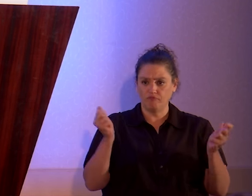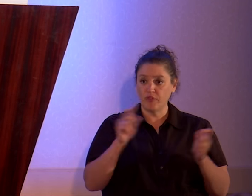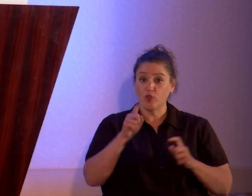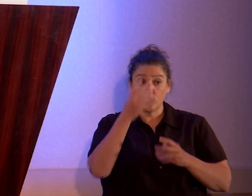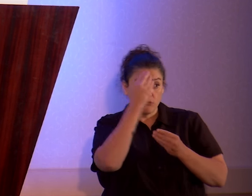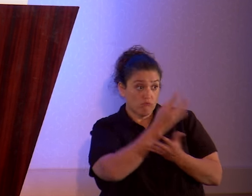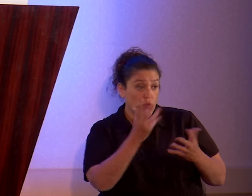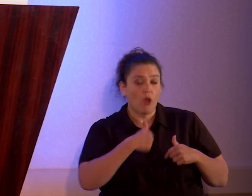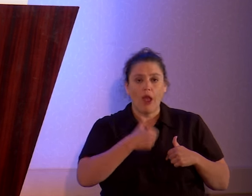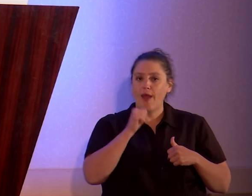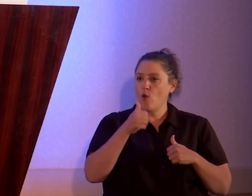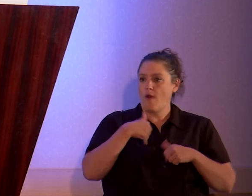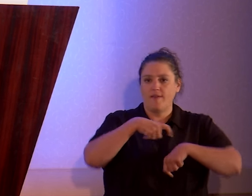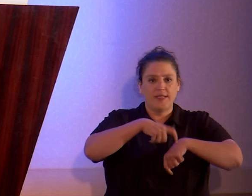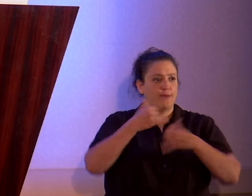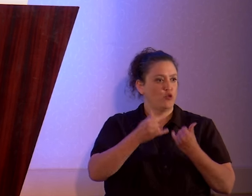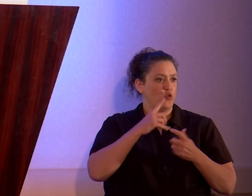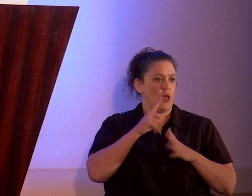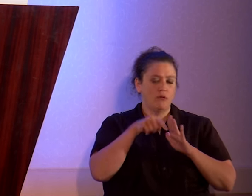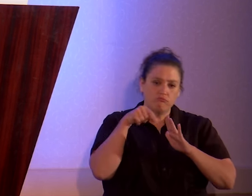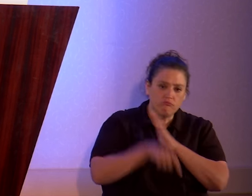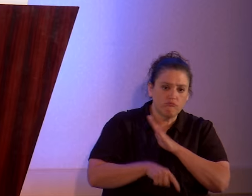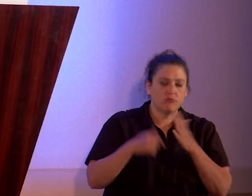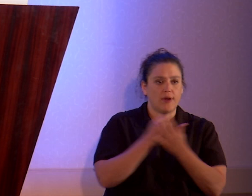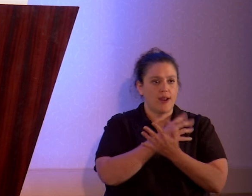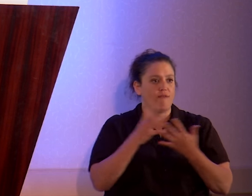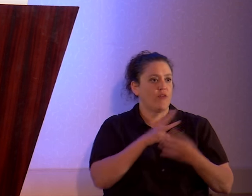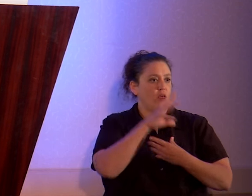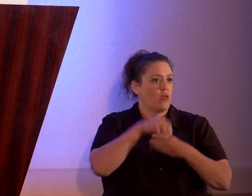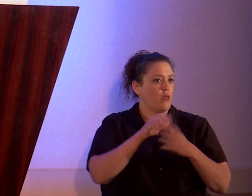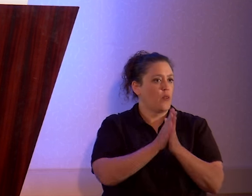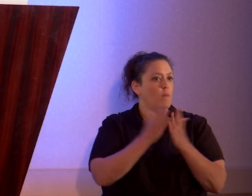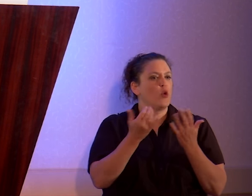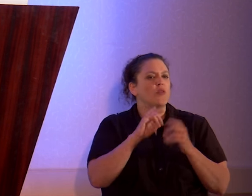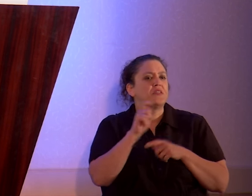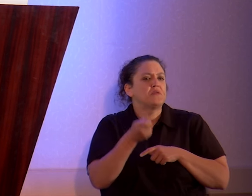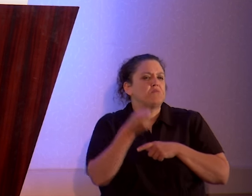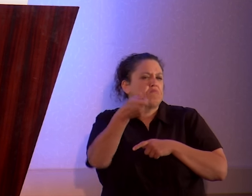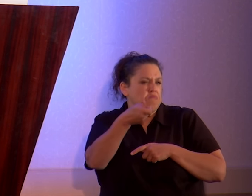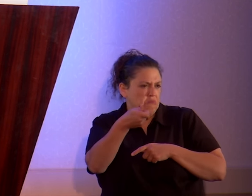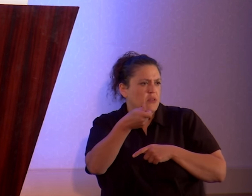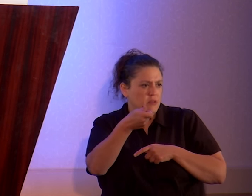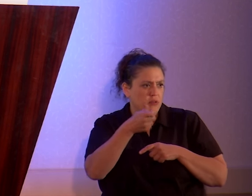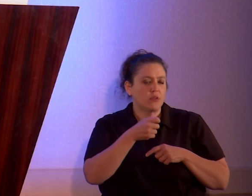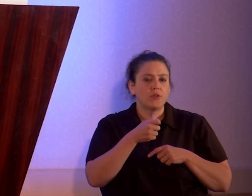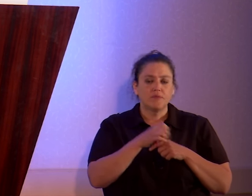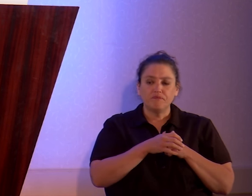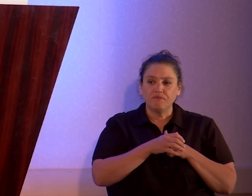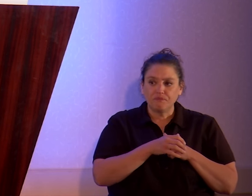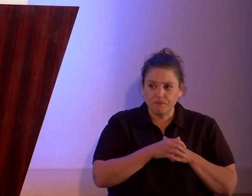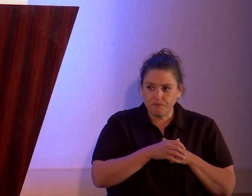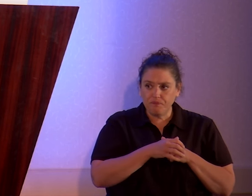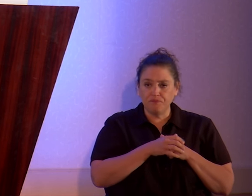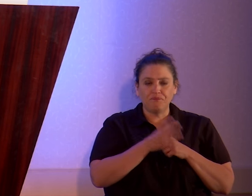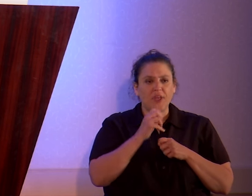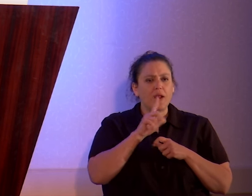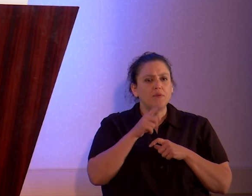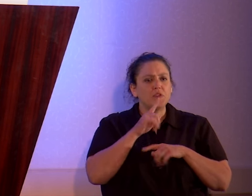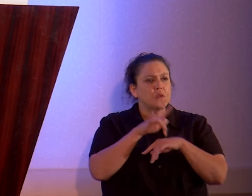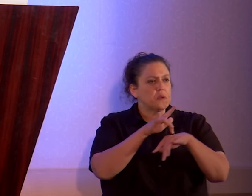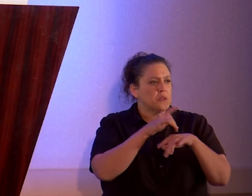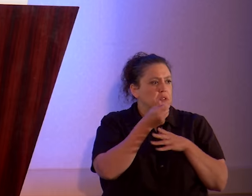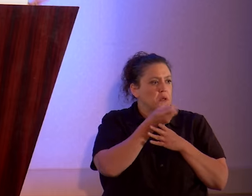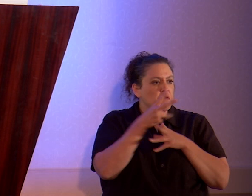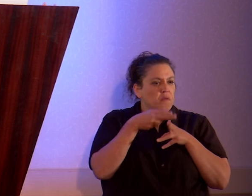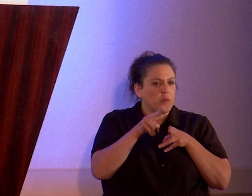know, I don't have time today to get into all of the basics that I cover in the book. This is just a sampling of a few of the high points, and I'm just going to touch on each one